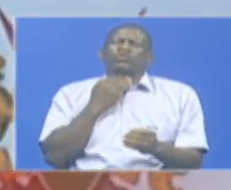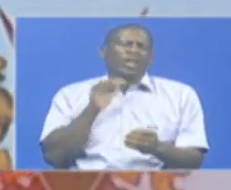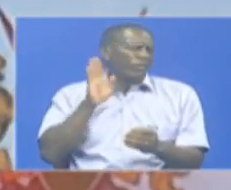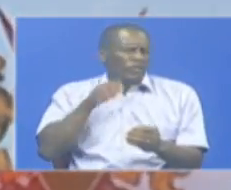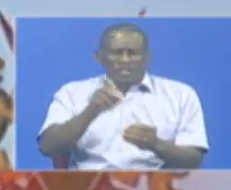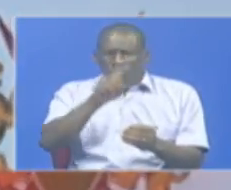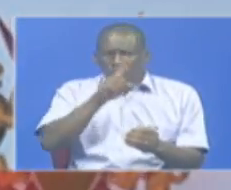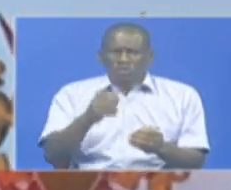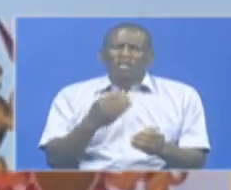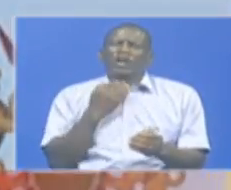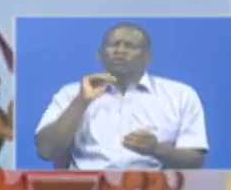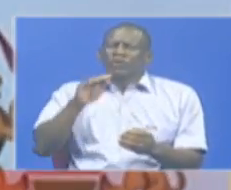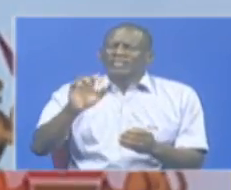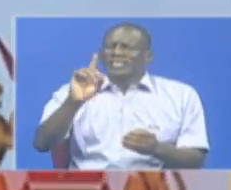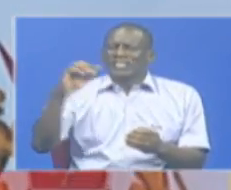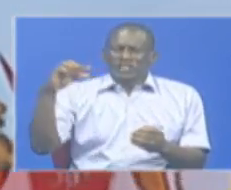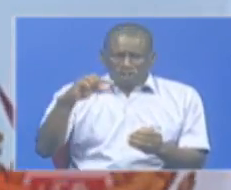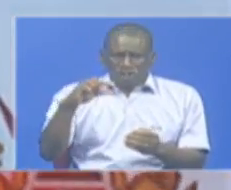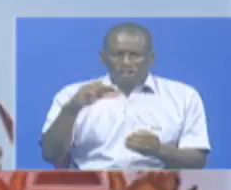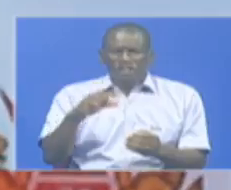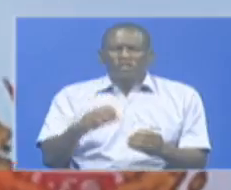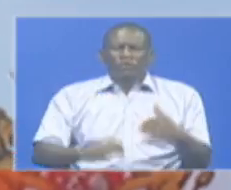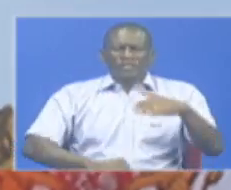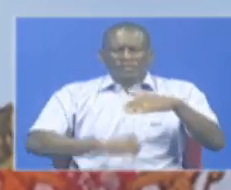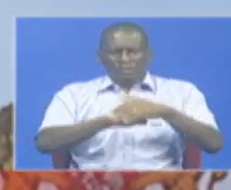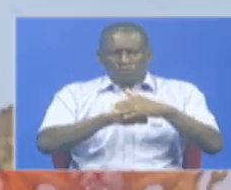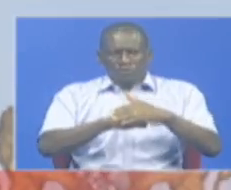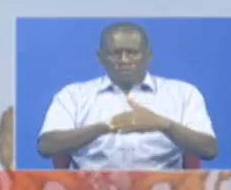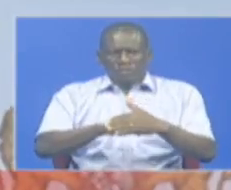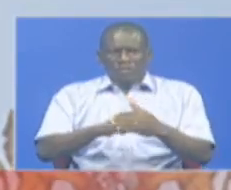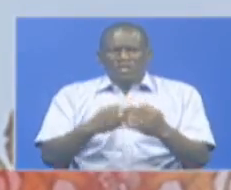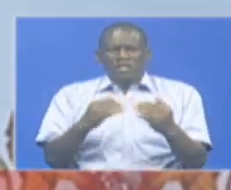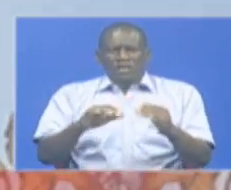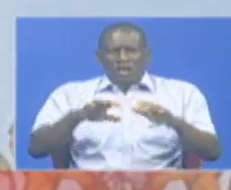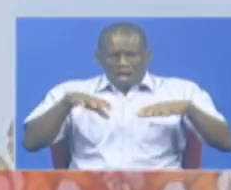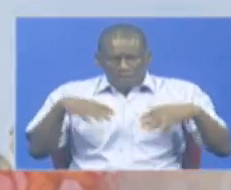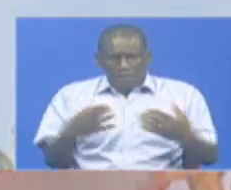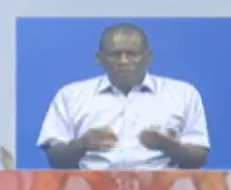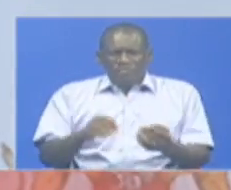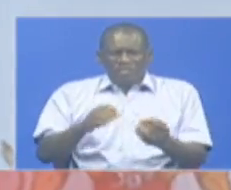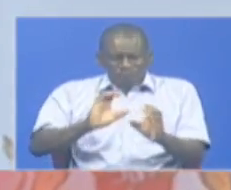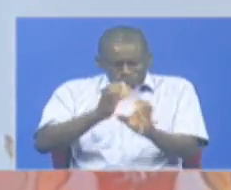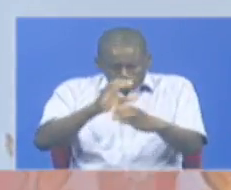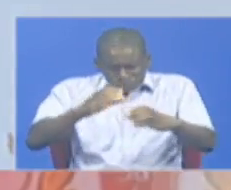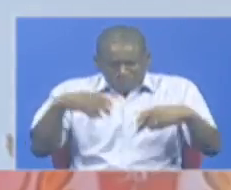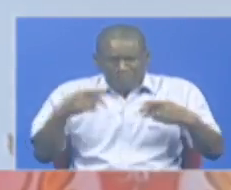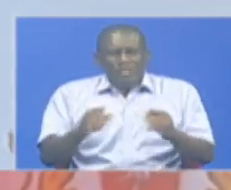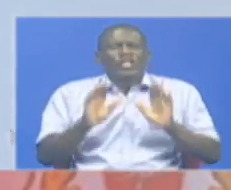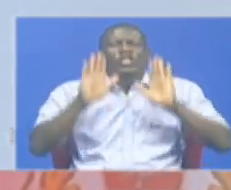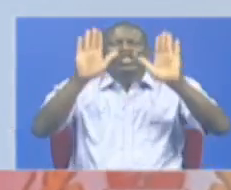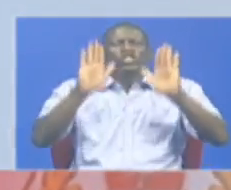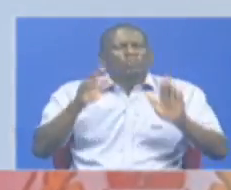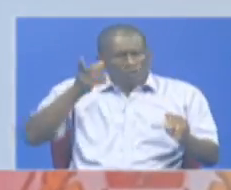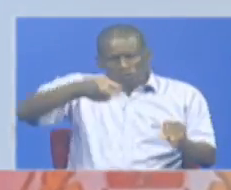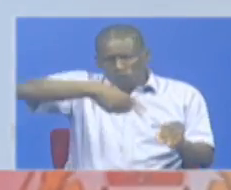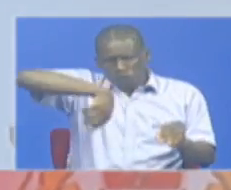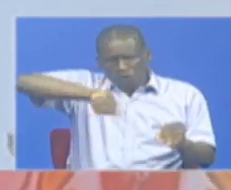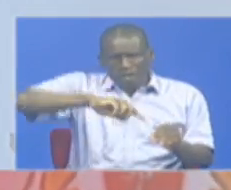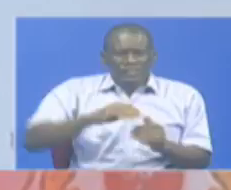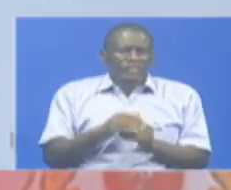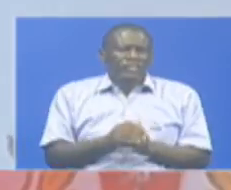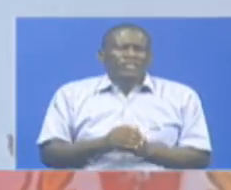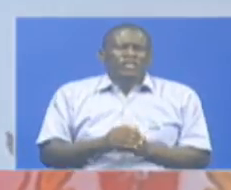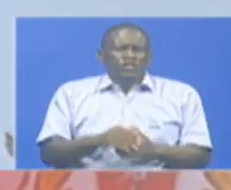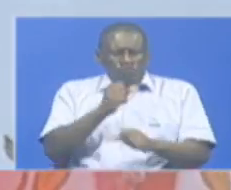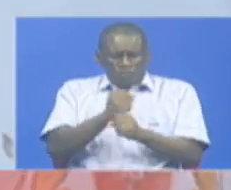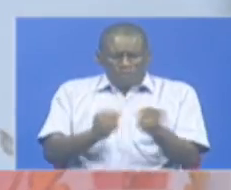the DG will jump in when he needs to. With regard to the testing, it's important for us to